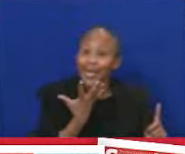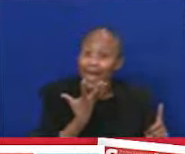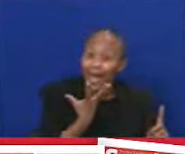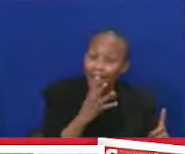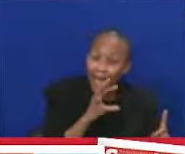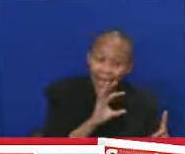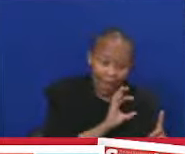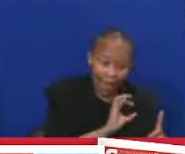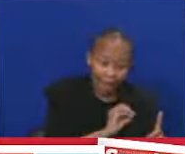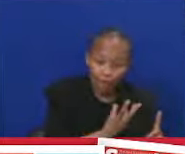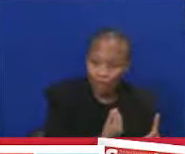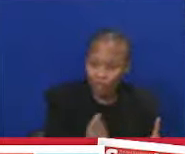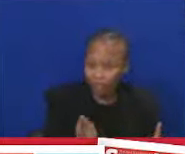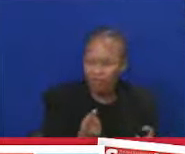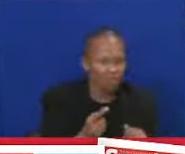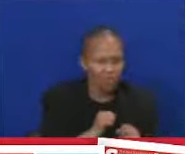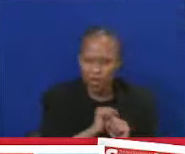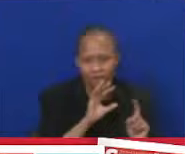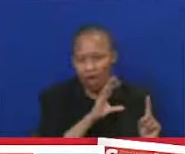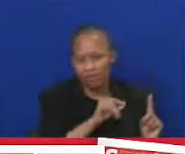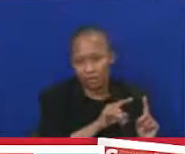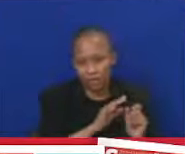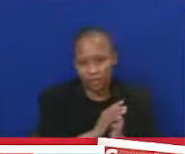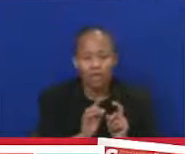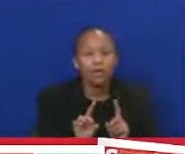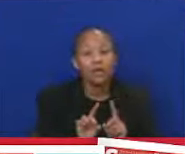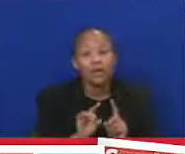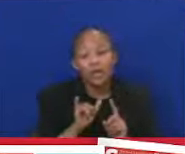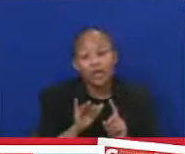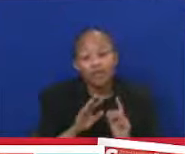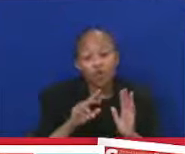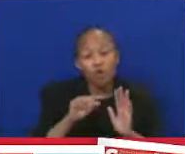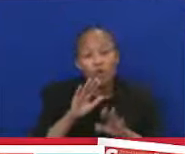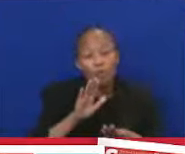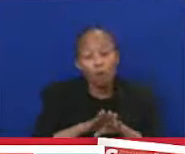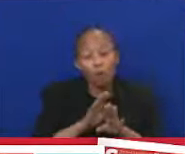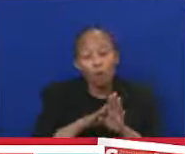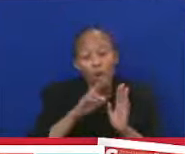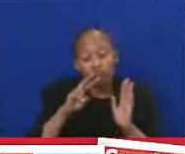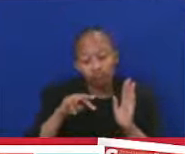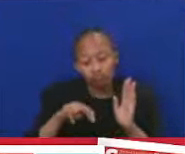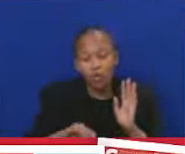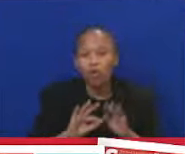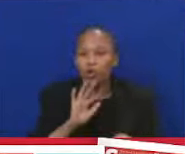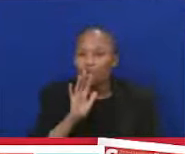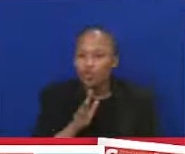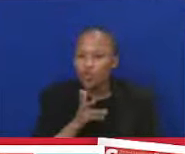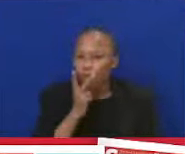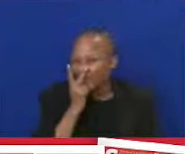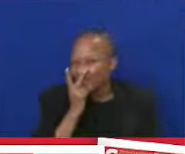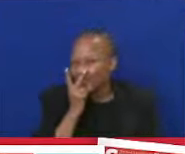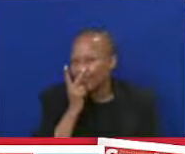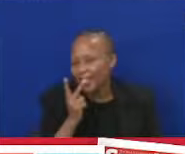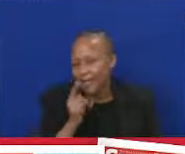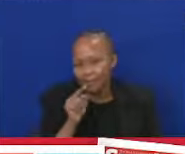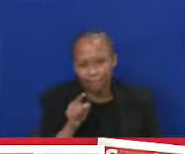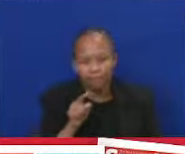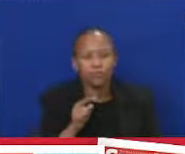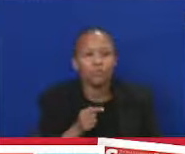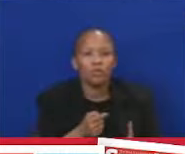go further, as you will see, he started name dropping of senior